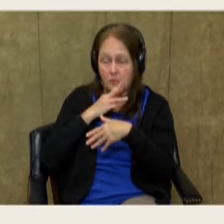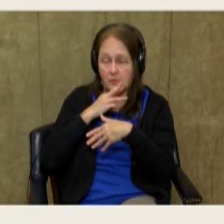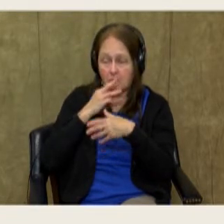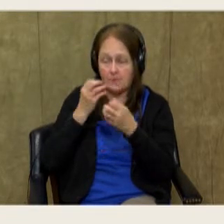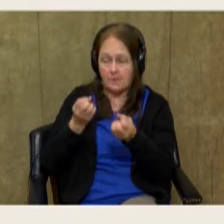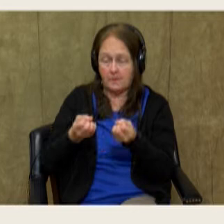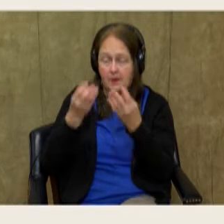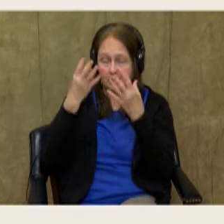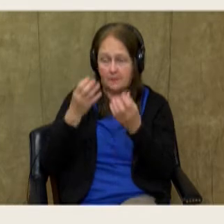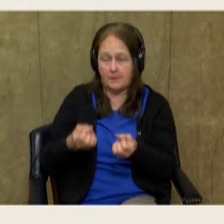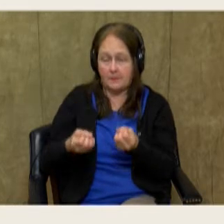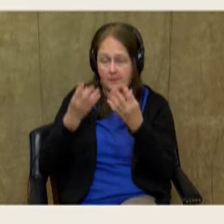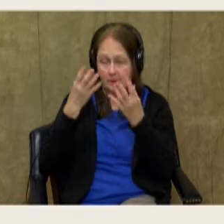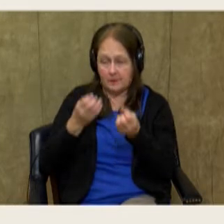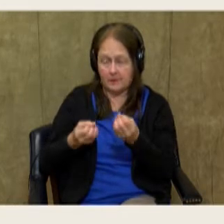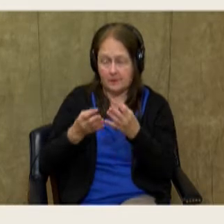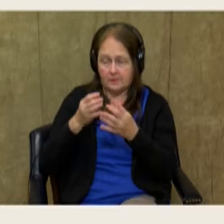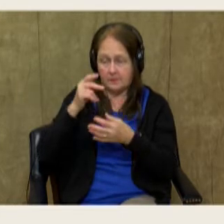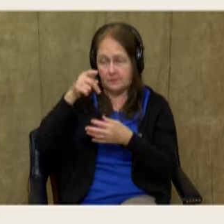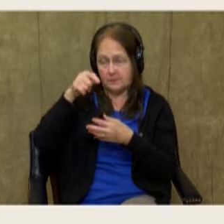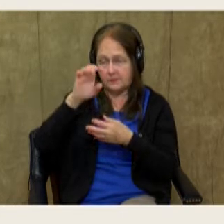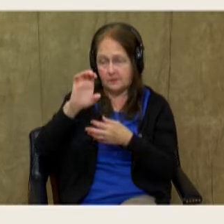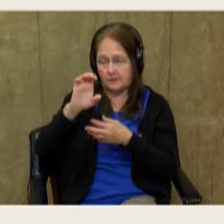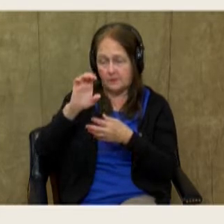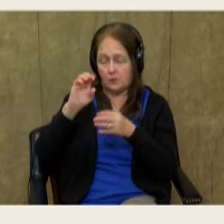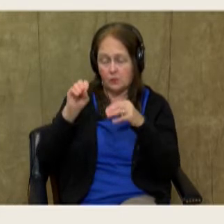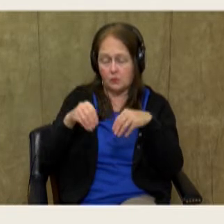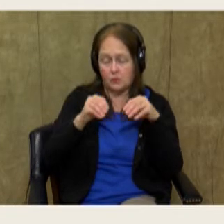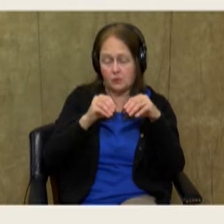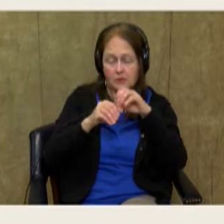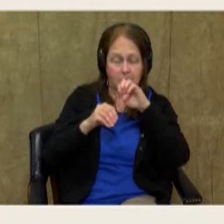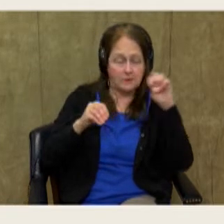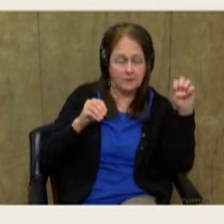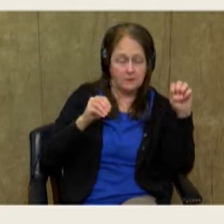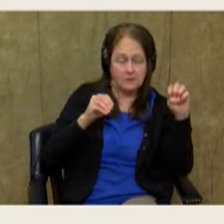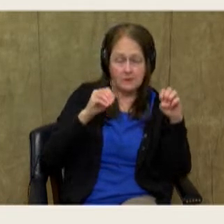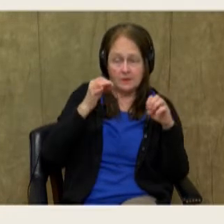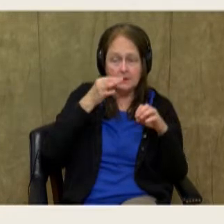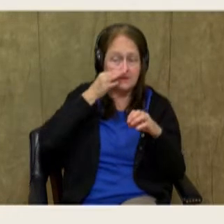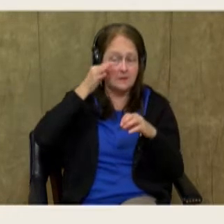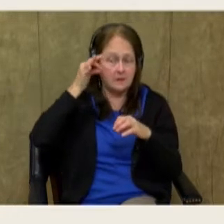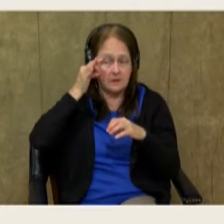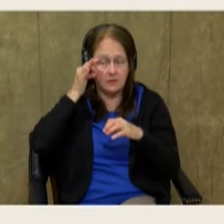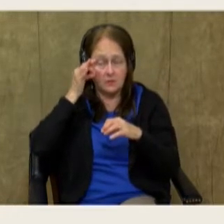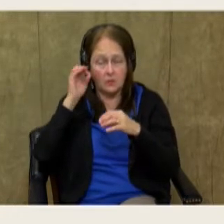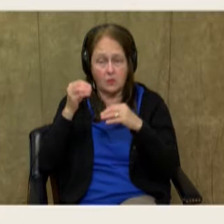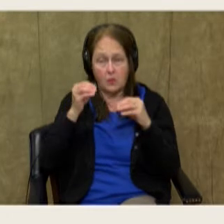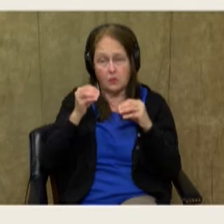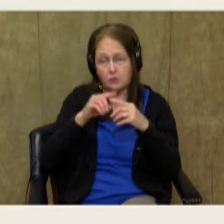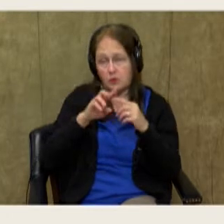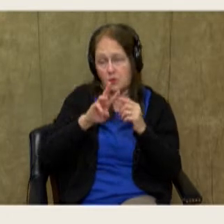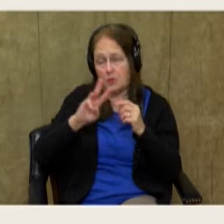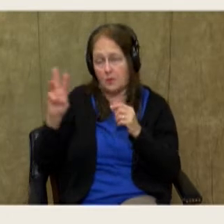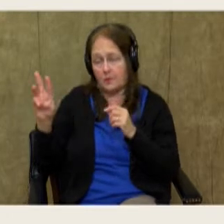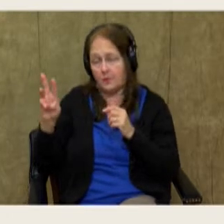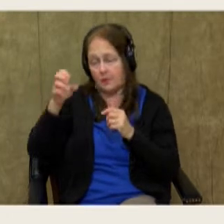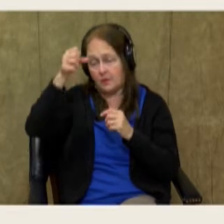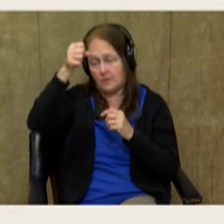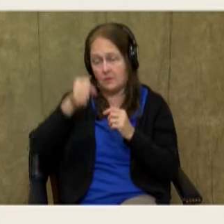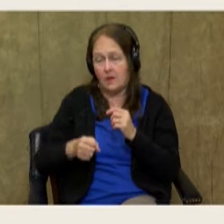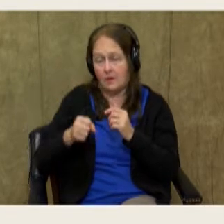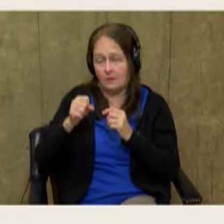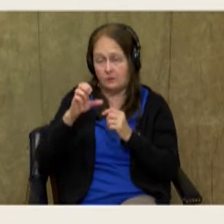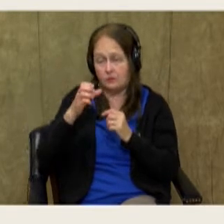are many. We'll just name a few. The Pacific Ocean to the east and the Indian Ocean to the west. We also have the South